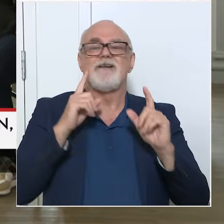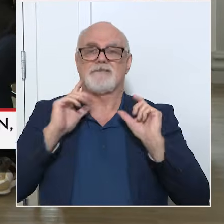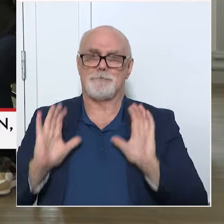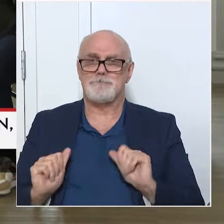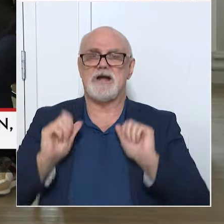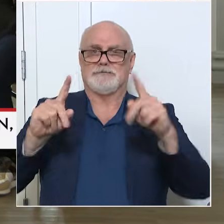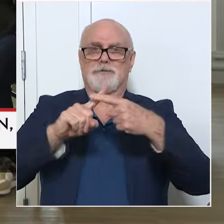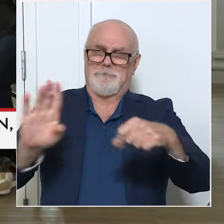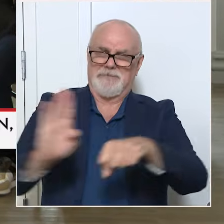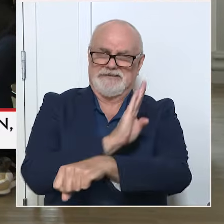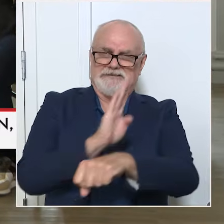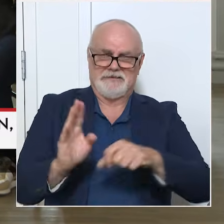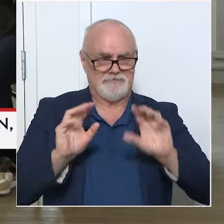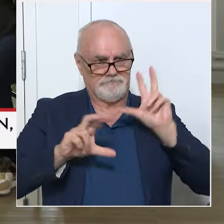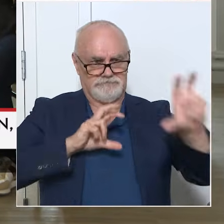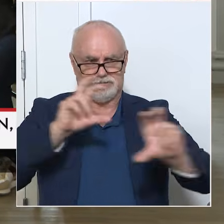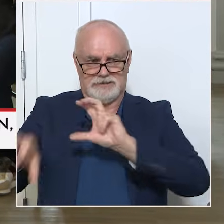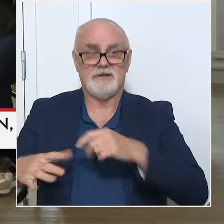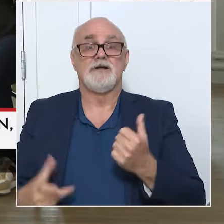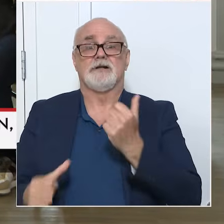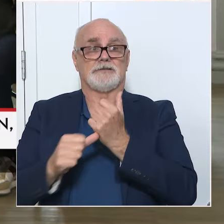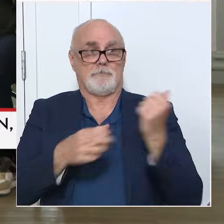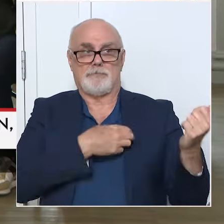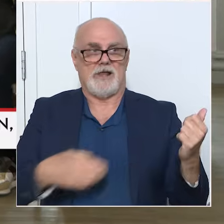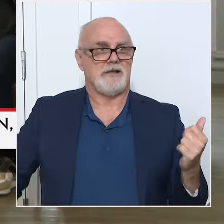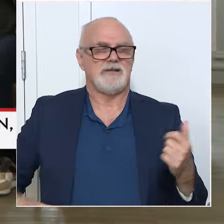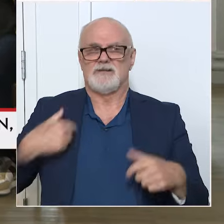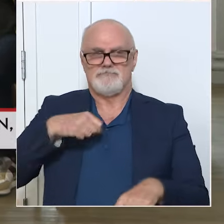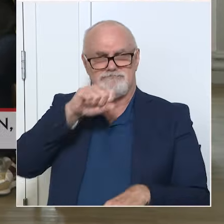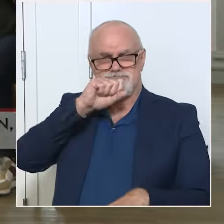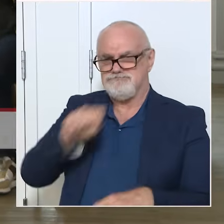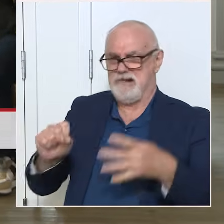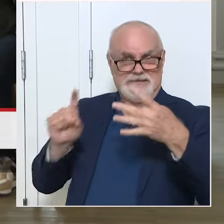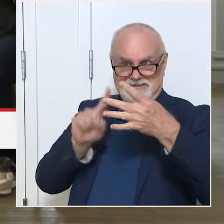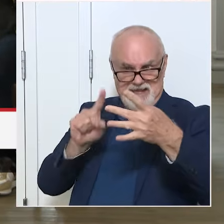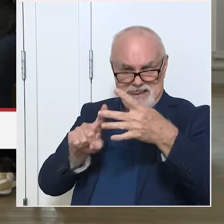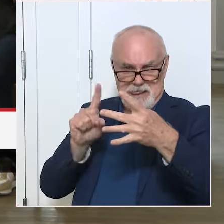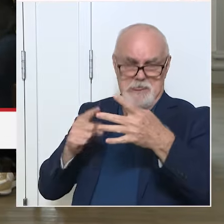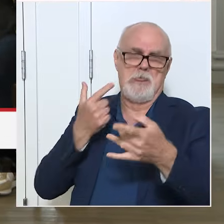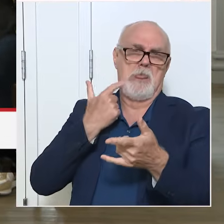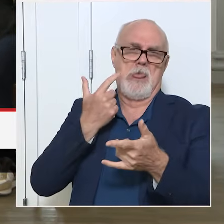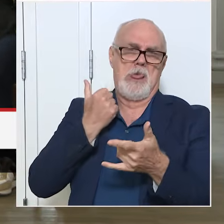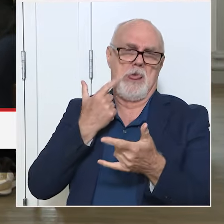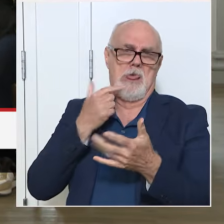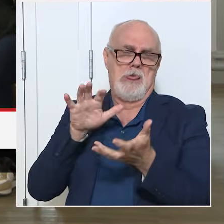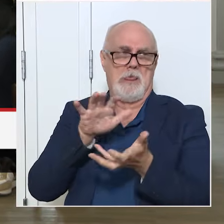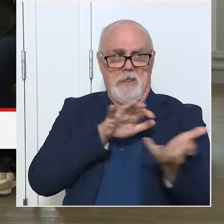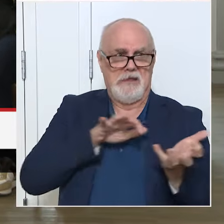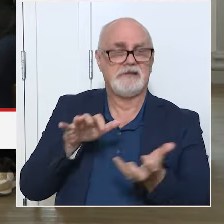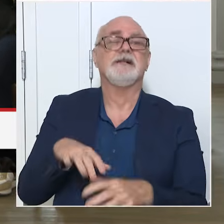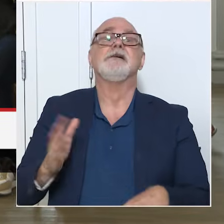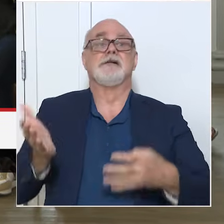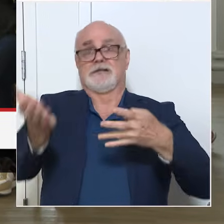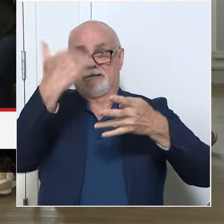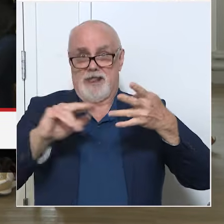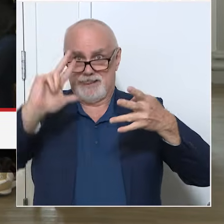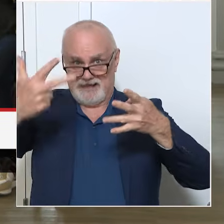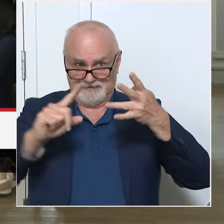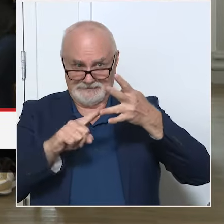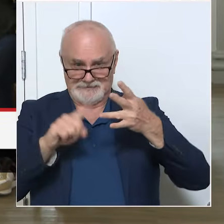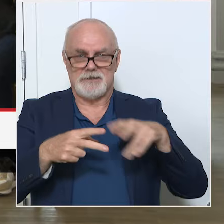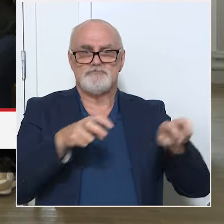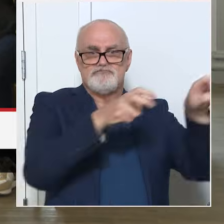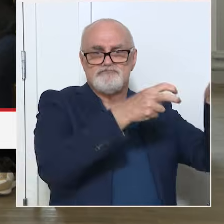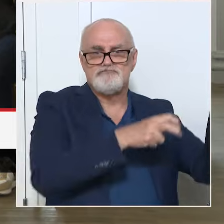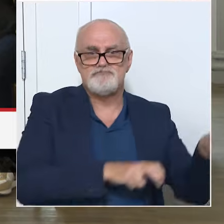It's the deputy mayor's favorite piece of legislation. The Transfer and Recordation Tax Appeals Amendment Act